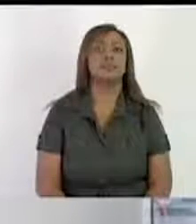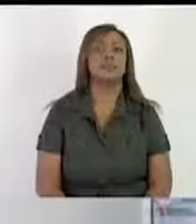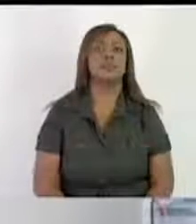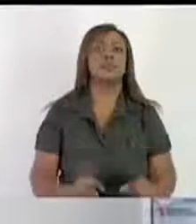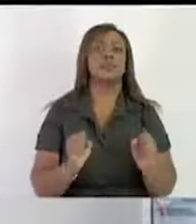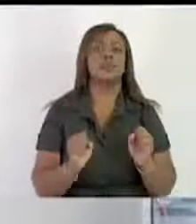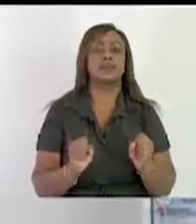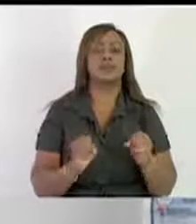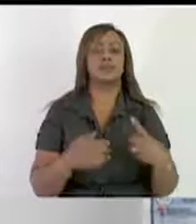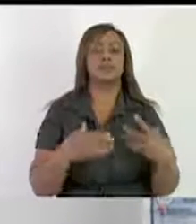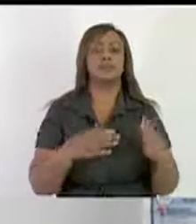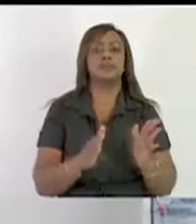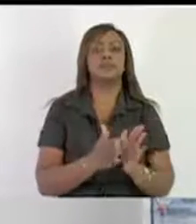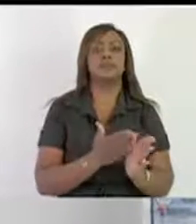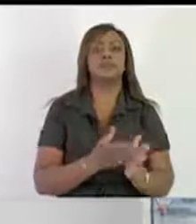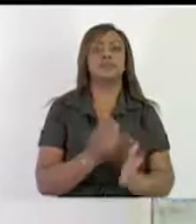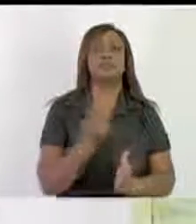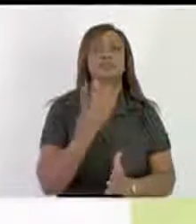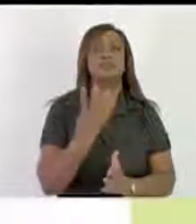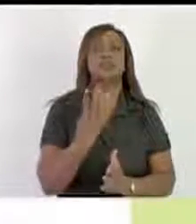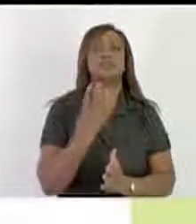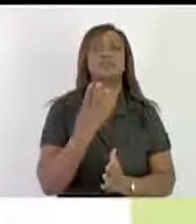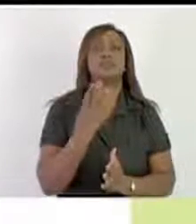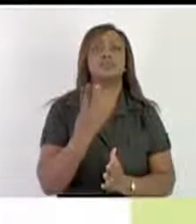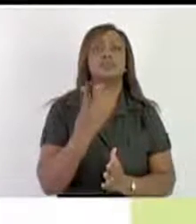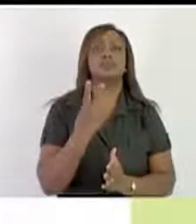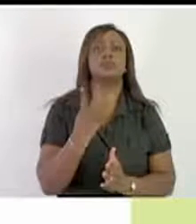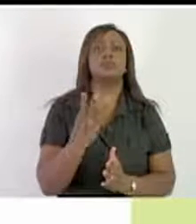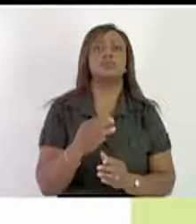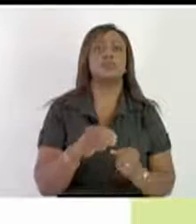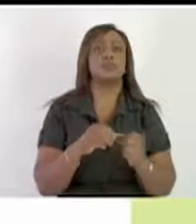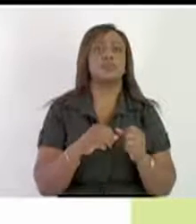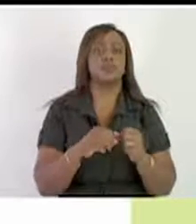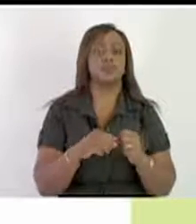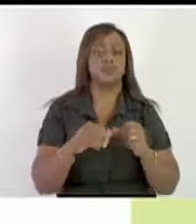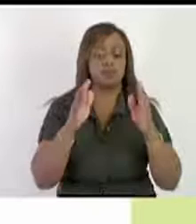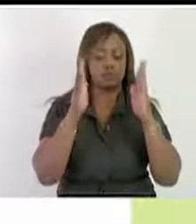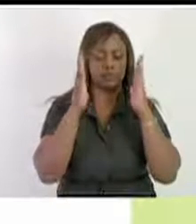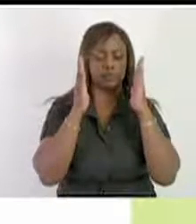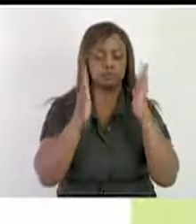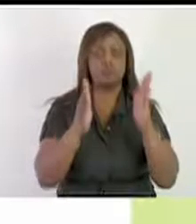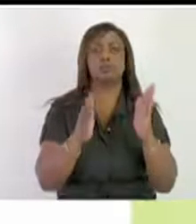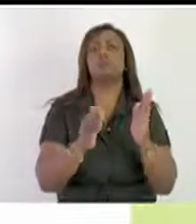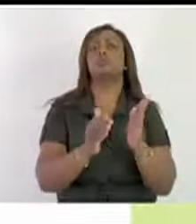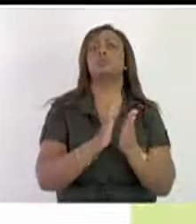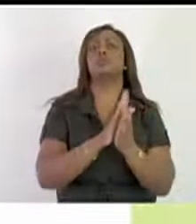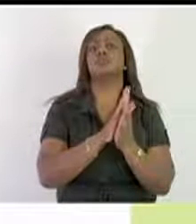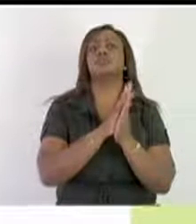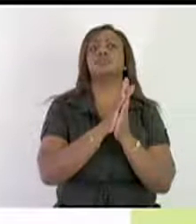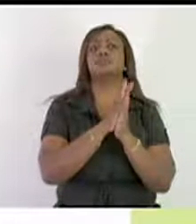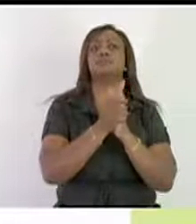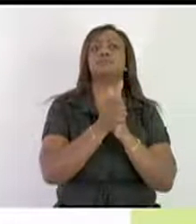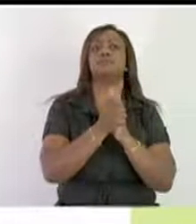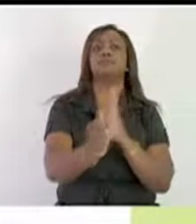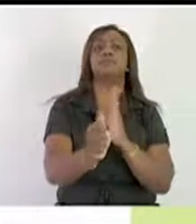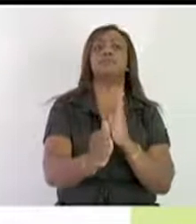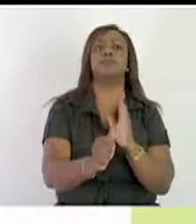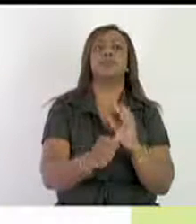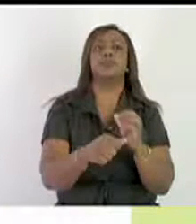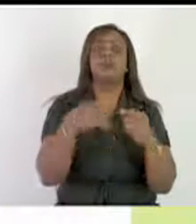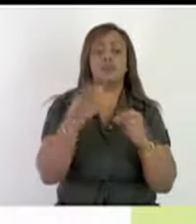All right, let's turn to page 23, where we'll be looking at our basic competencies. So by the end of this